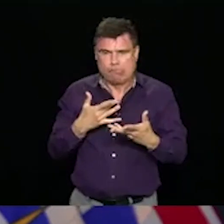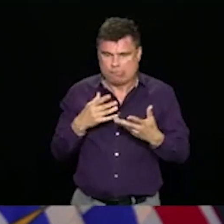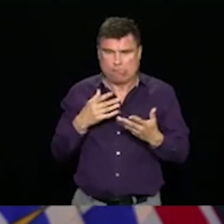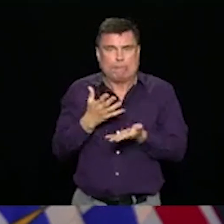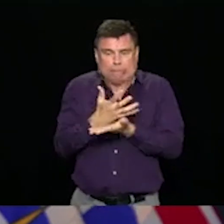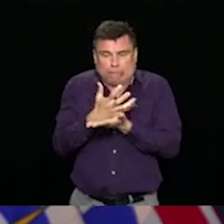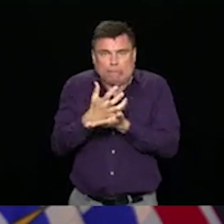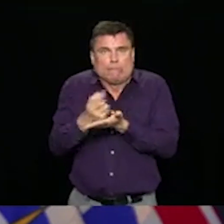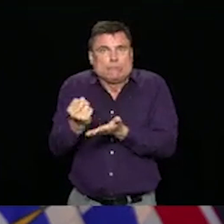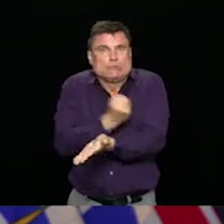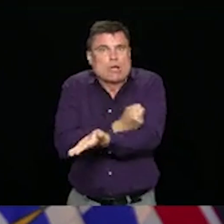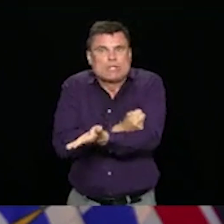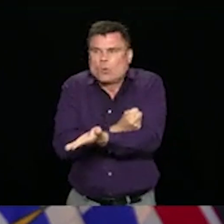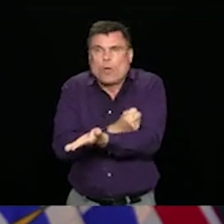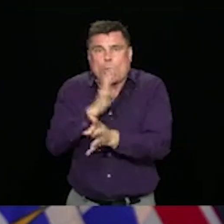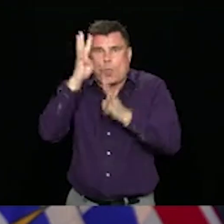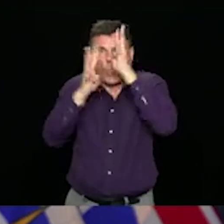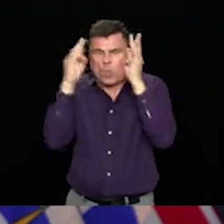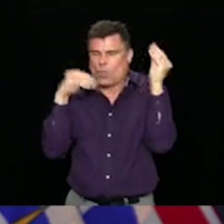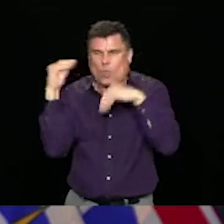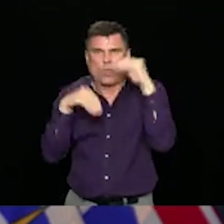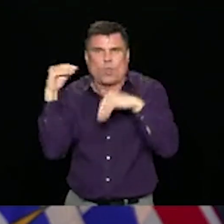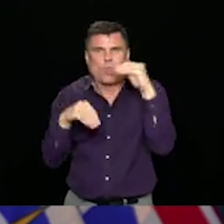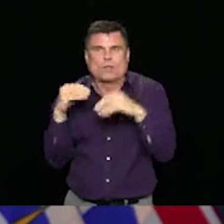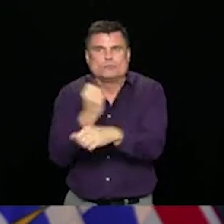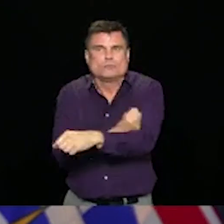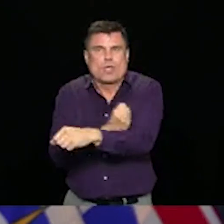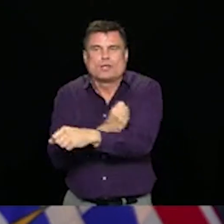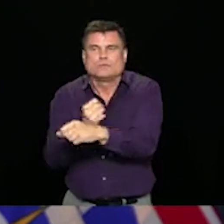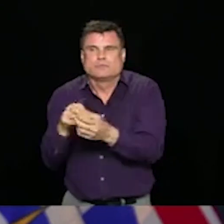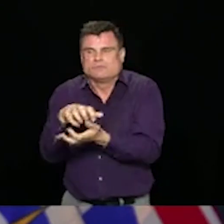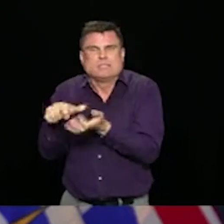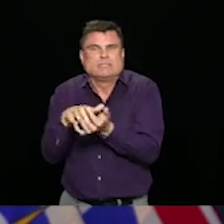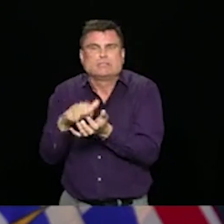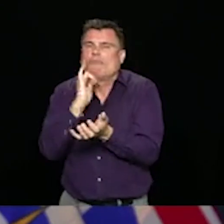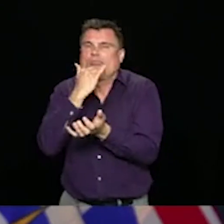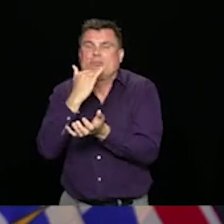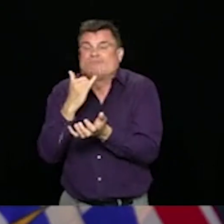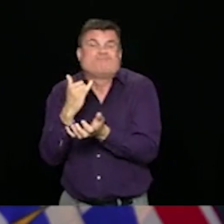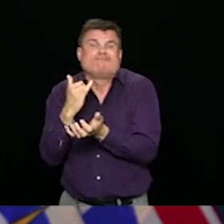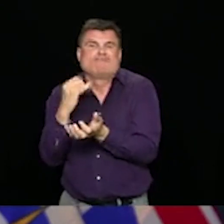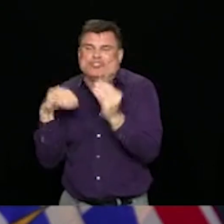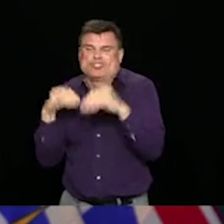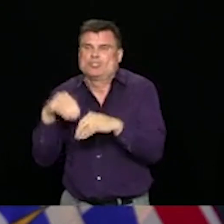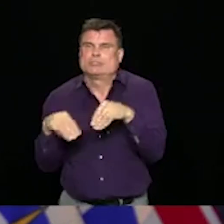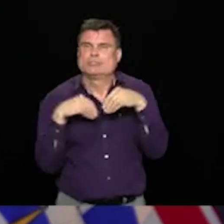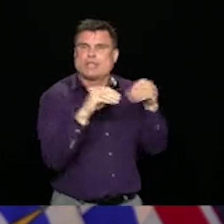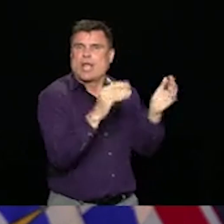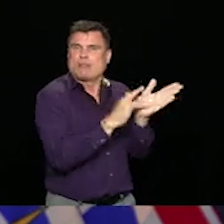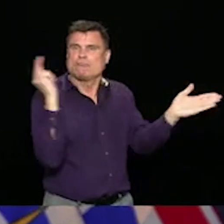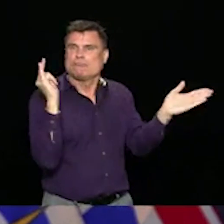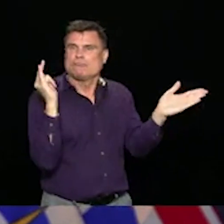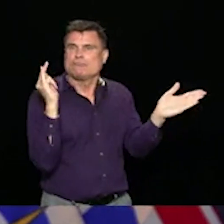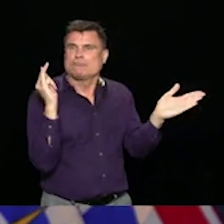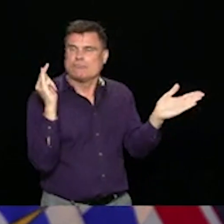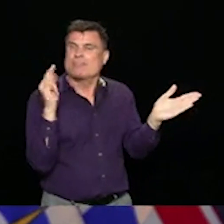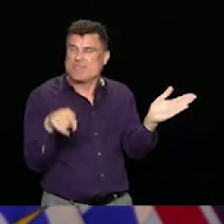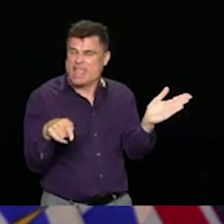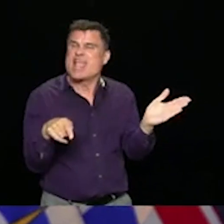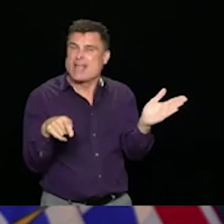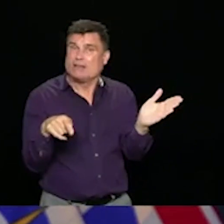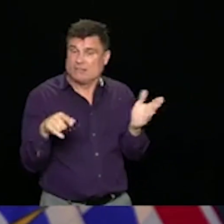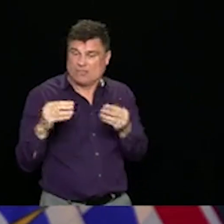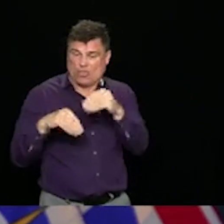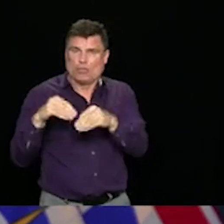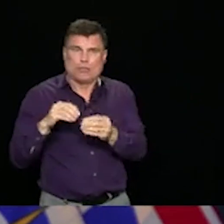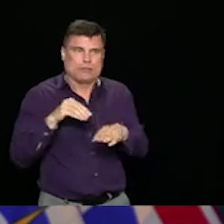locally or cut with other materials that are toxic as well. And I think that has something and quite a bit to do with the numbers that we're seeing.